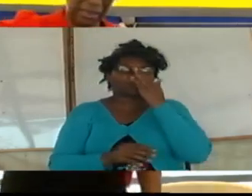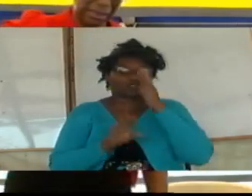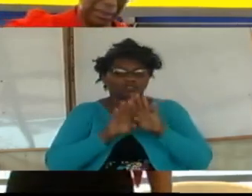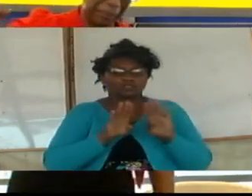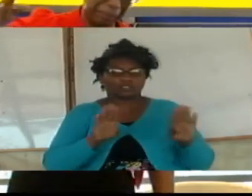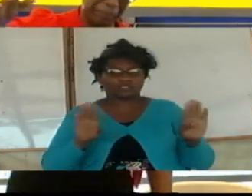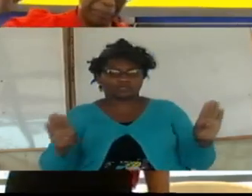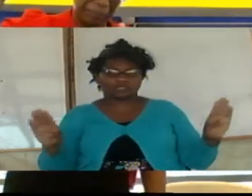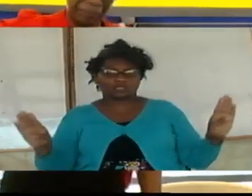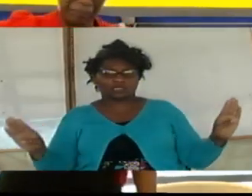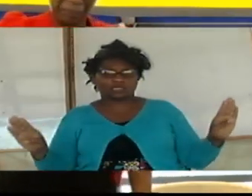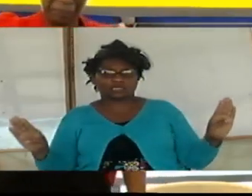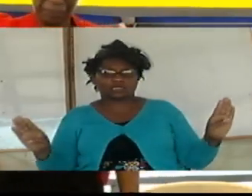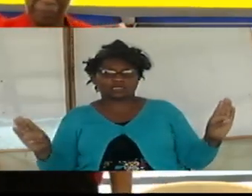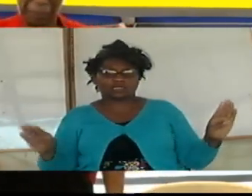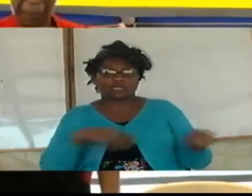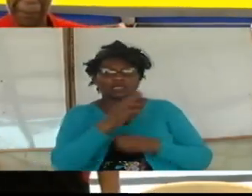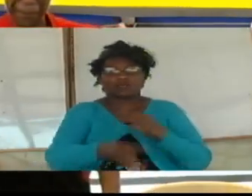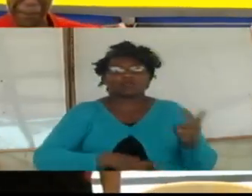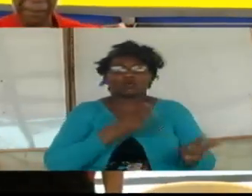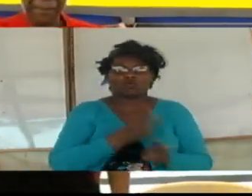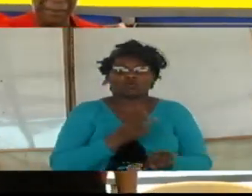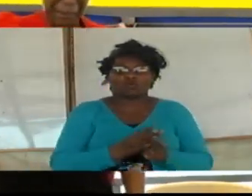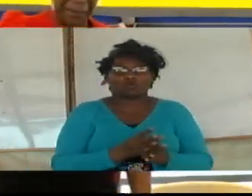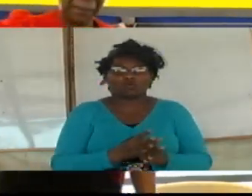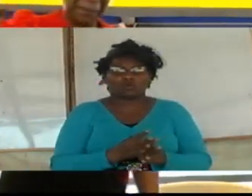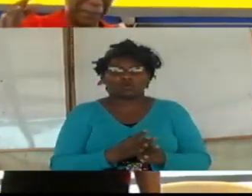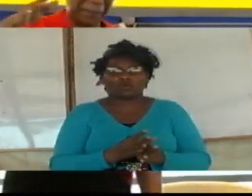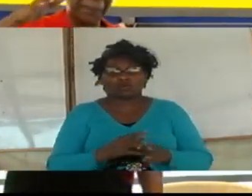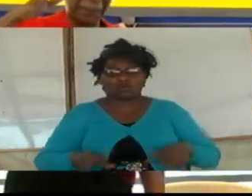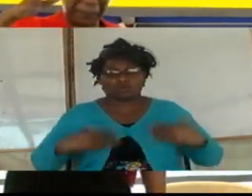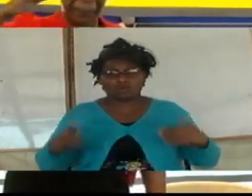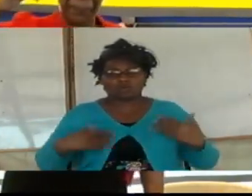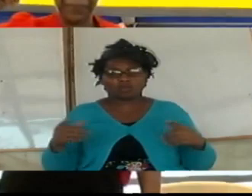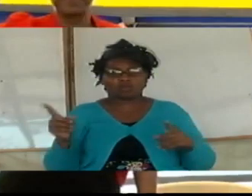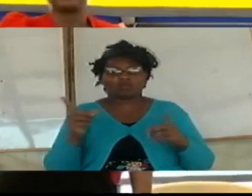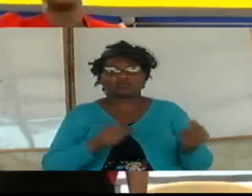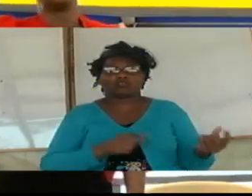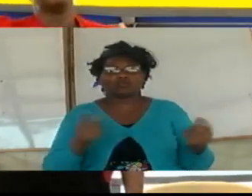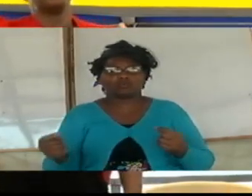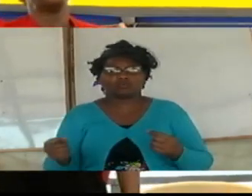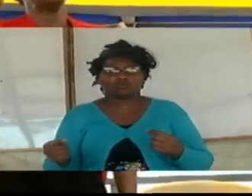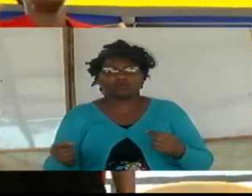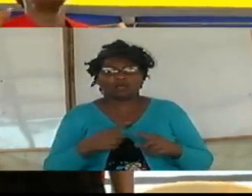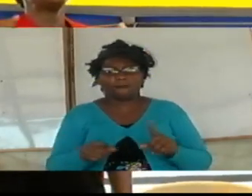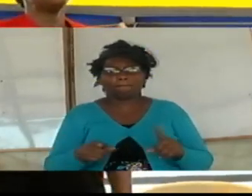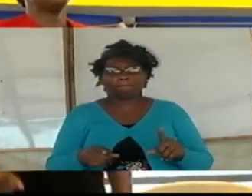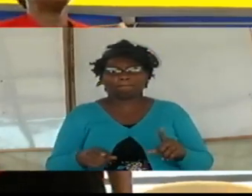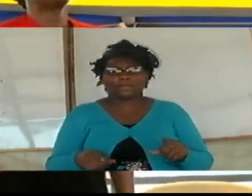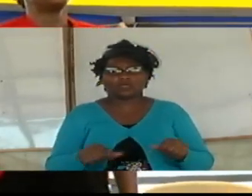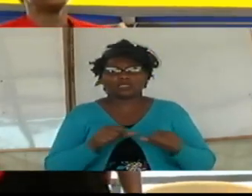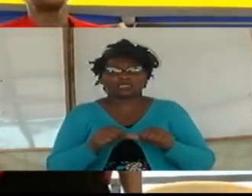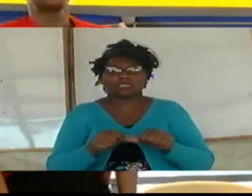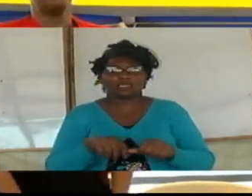the world is being encouraged to do. But still yet, our hope is in God.